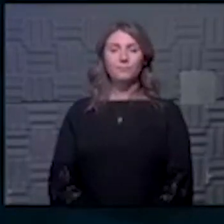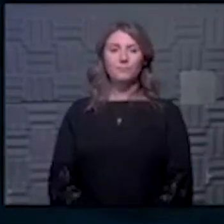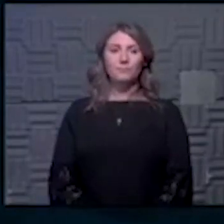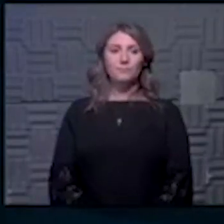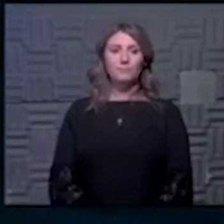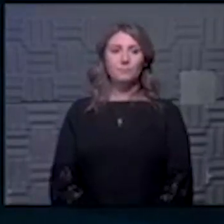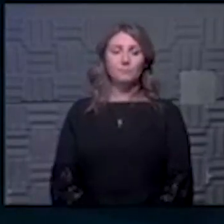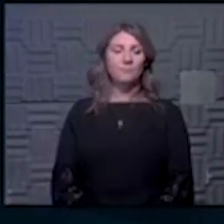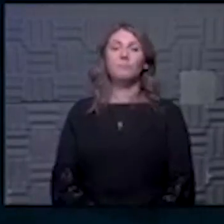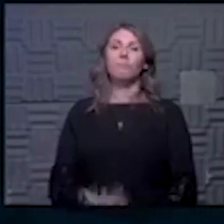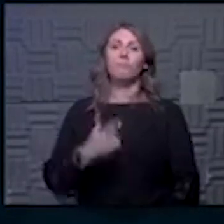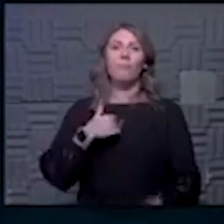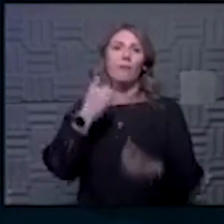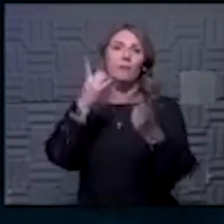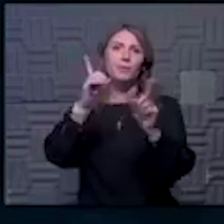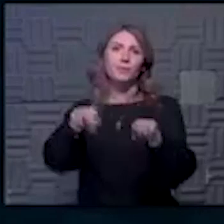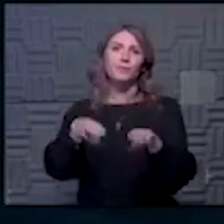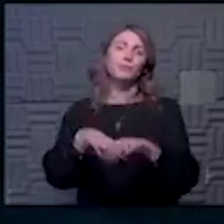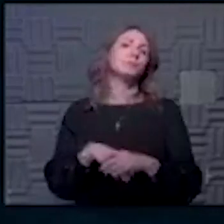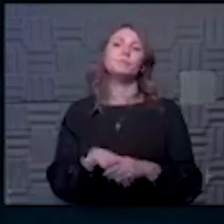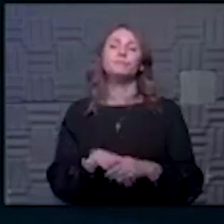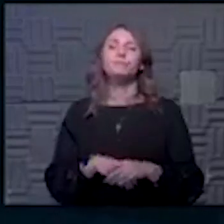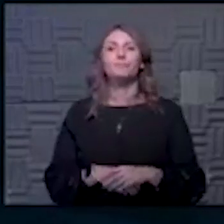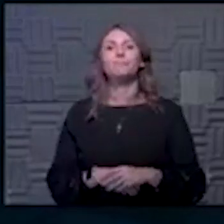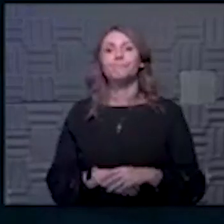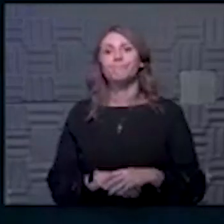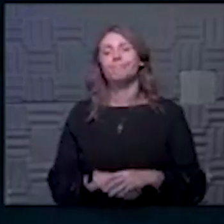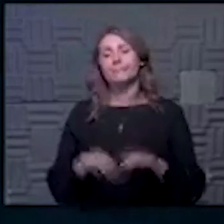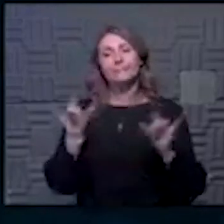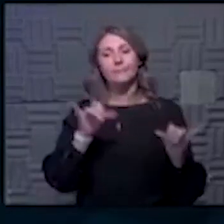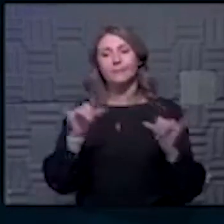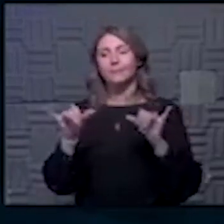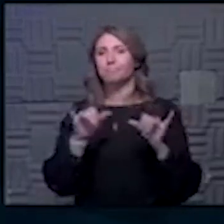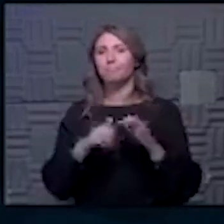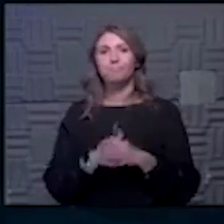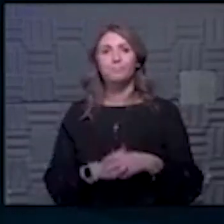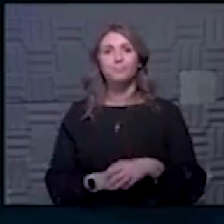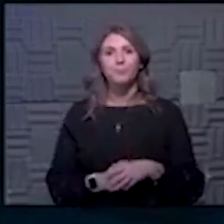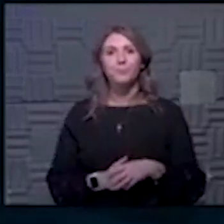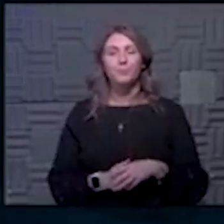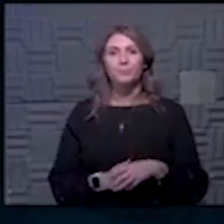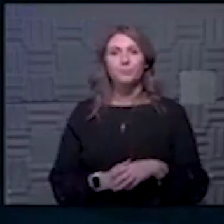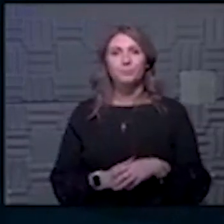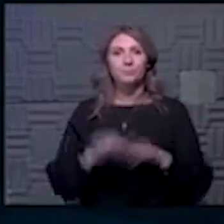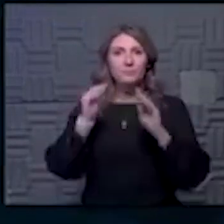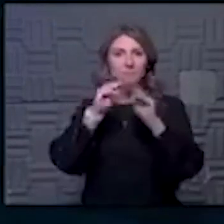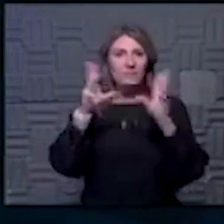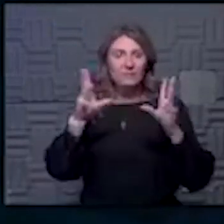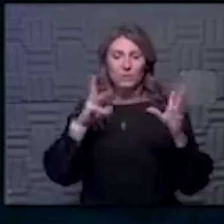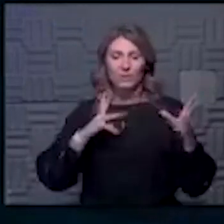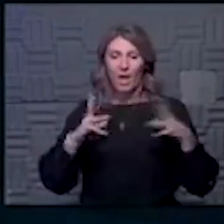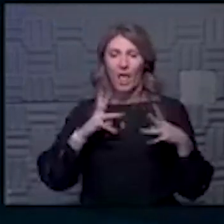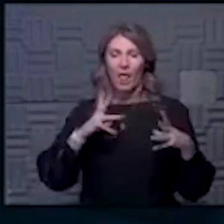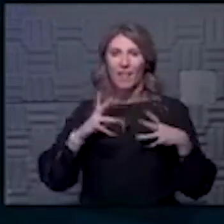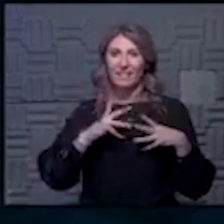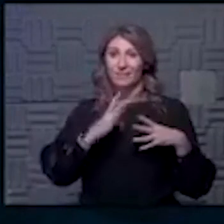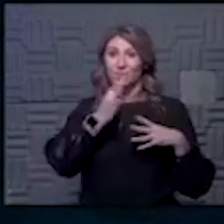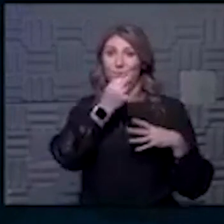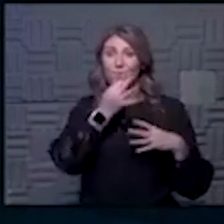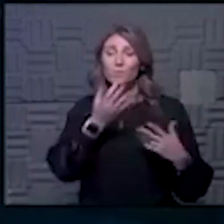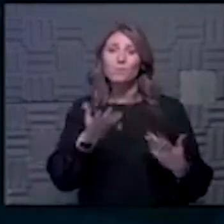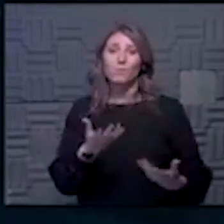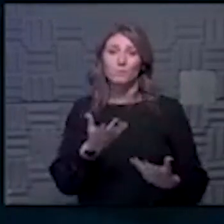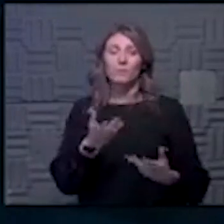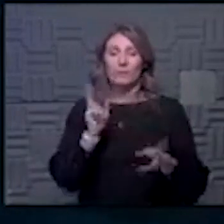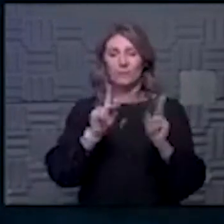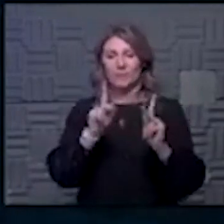No, I agree with what Larry said. I mean, I think that, I mean, clearly as the holidays approach, folks